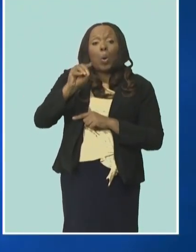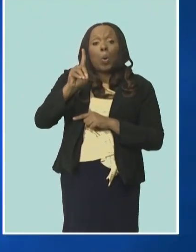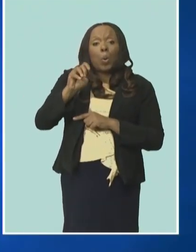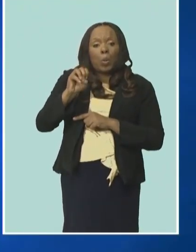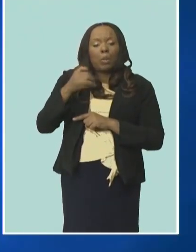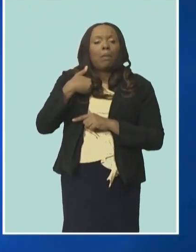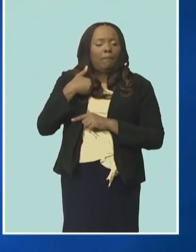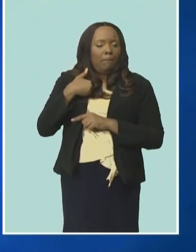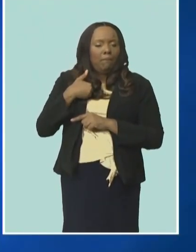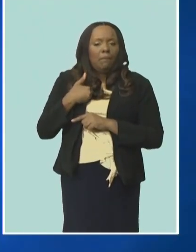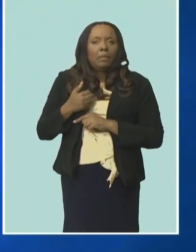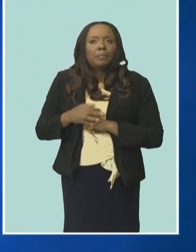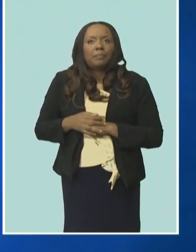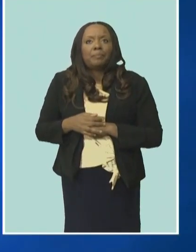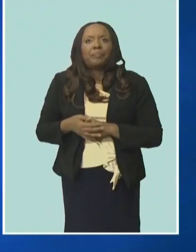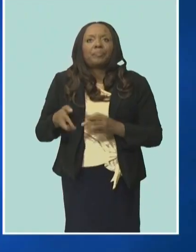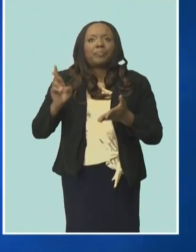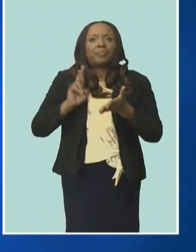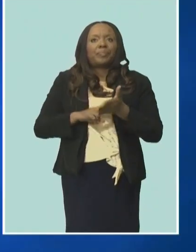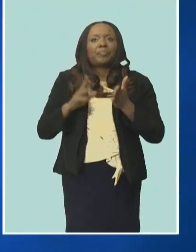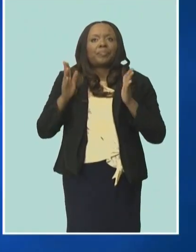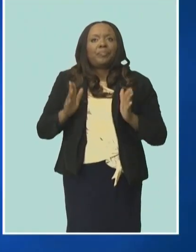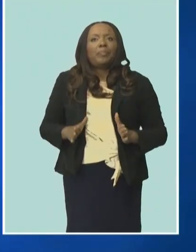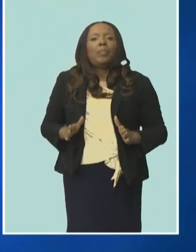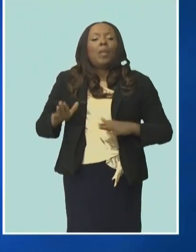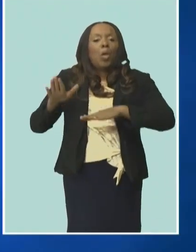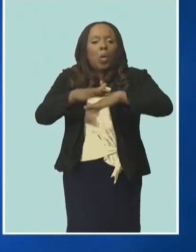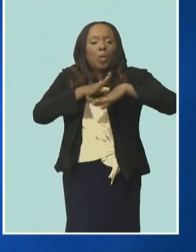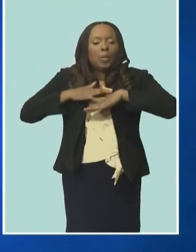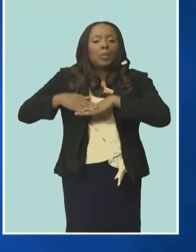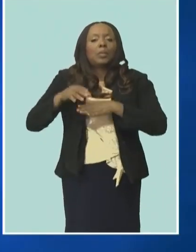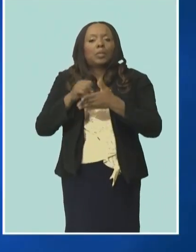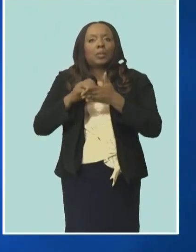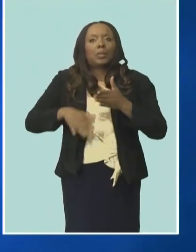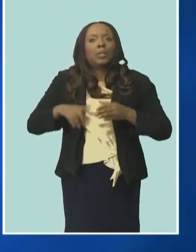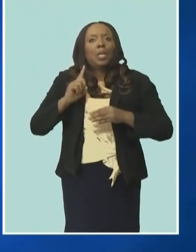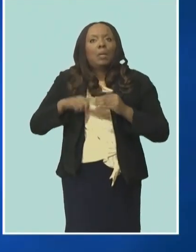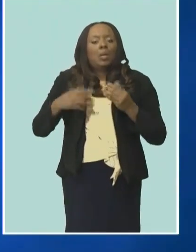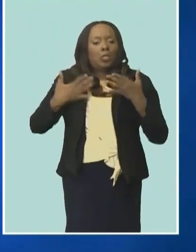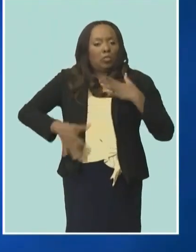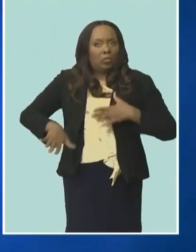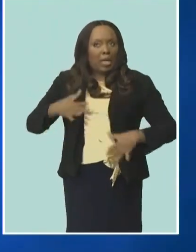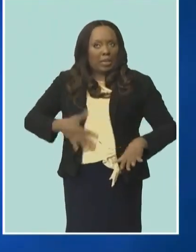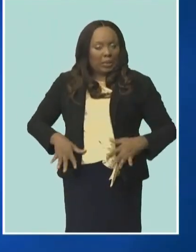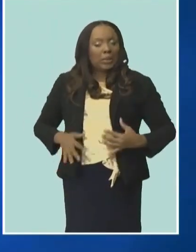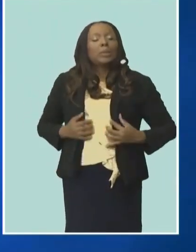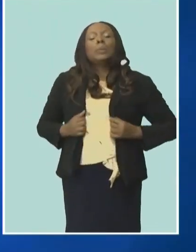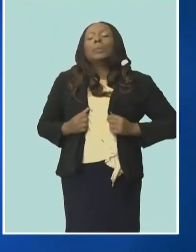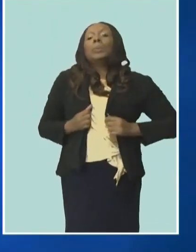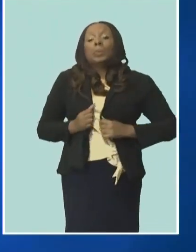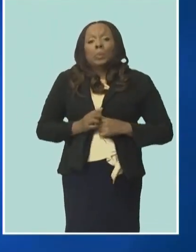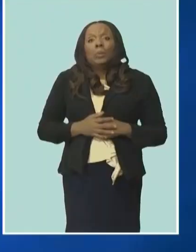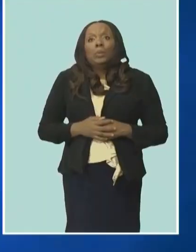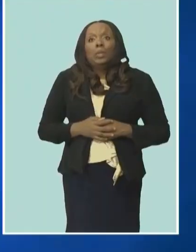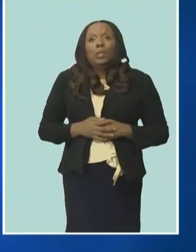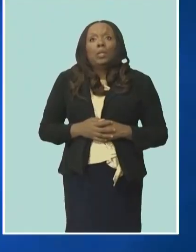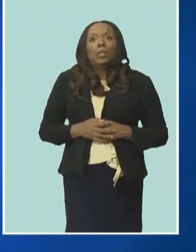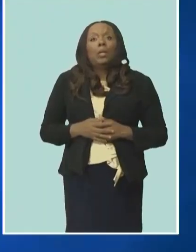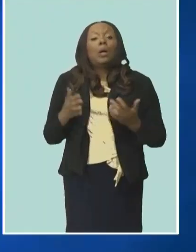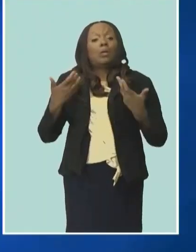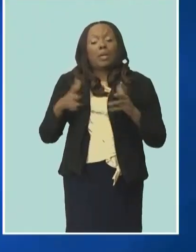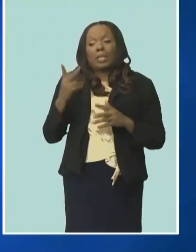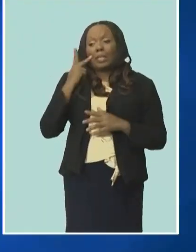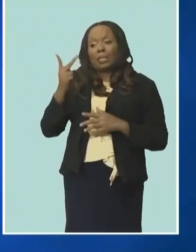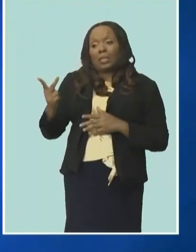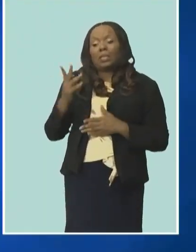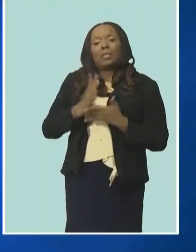have it. Registrar Roger Worrell cautioned the students about the dress code noting that there has already been some breaches,